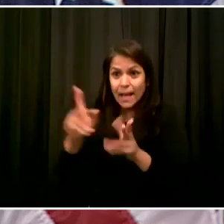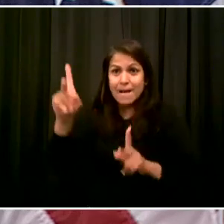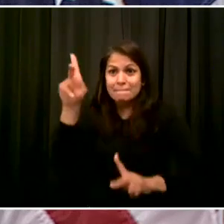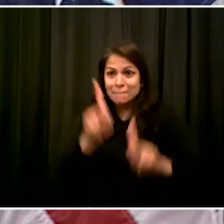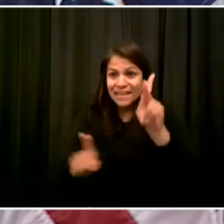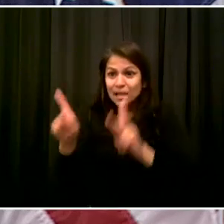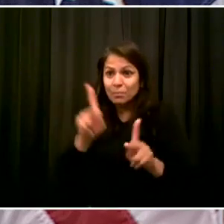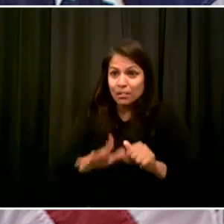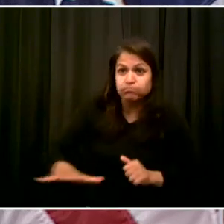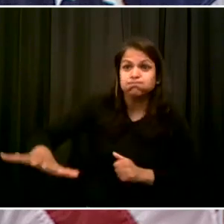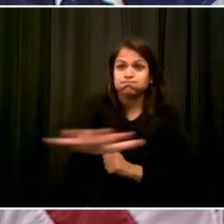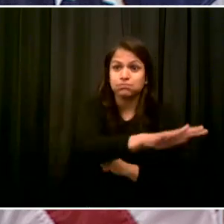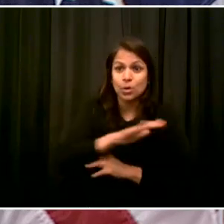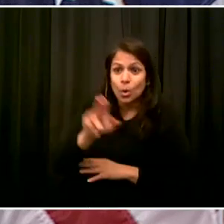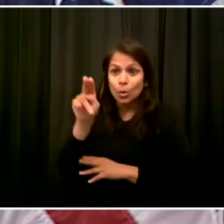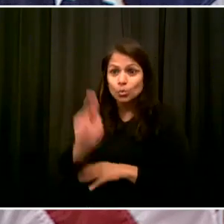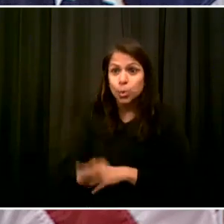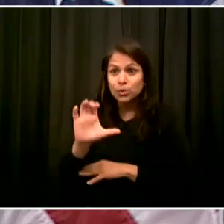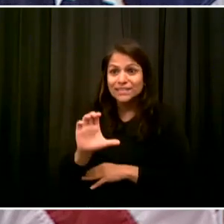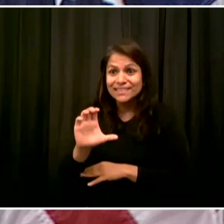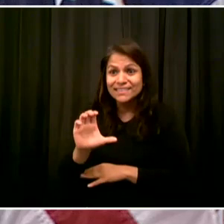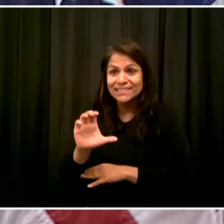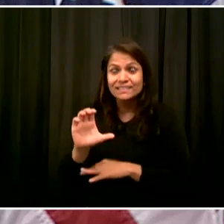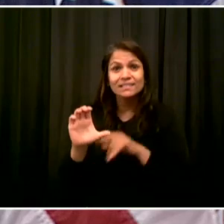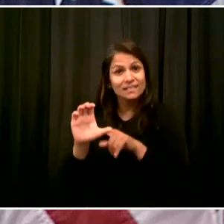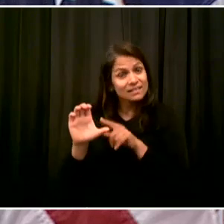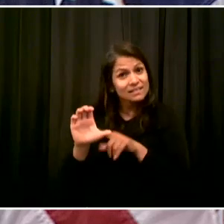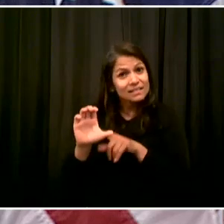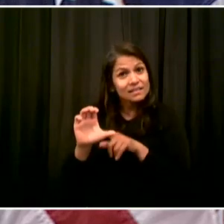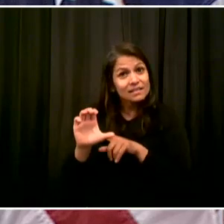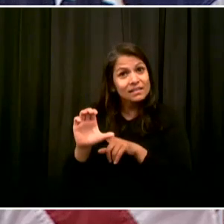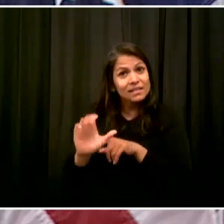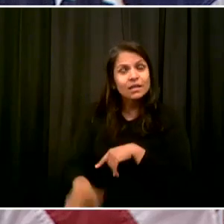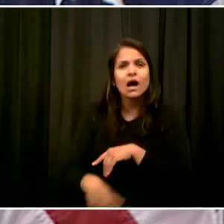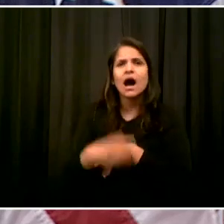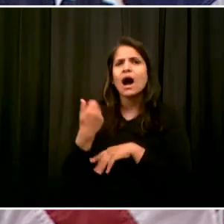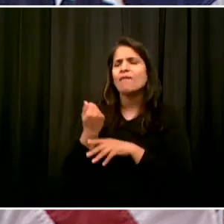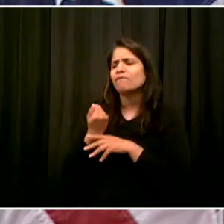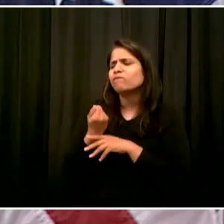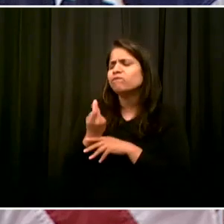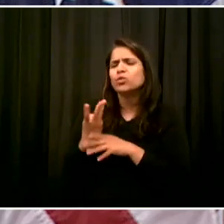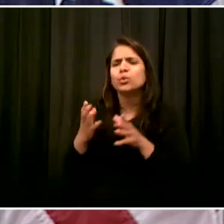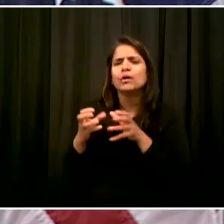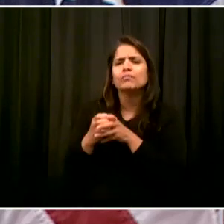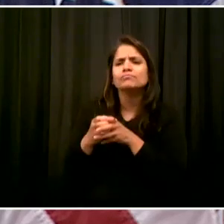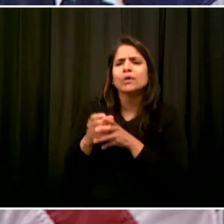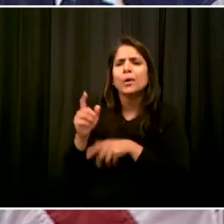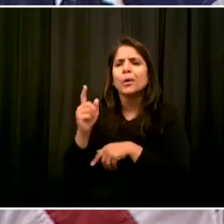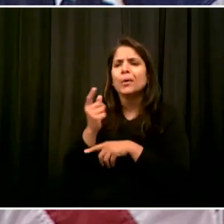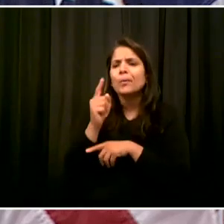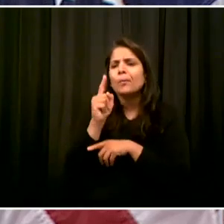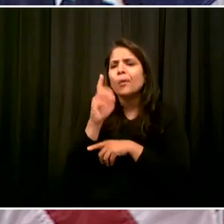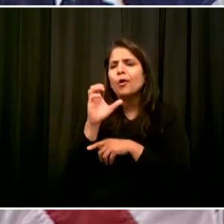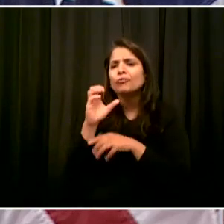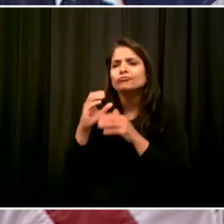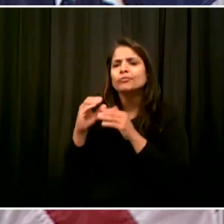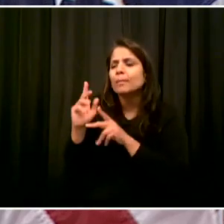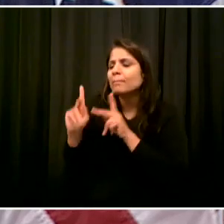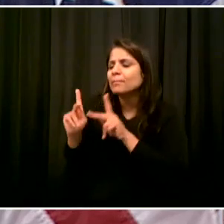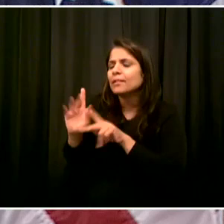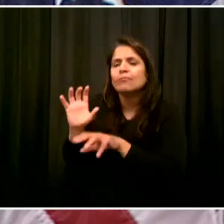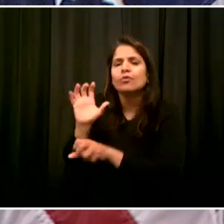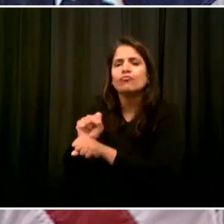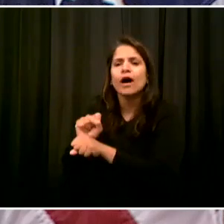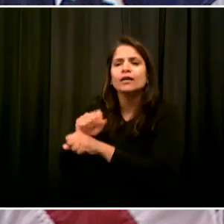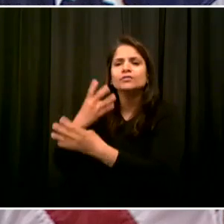who were out protesting were treated with absolute deference in terms of they were not put in a situation where if